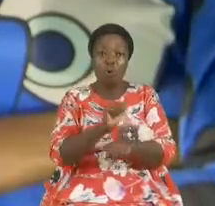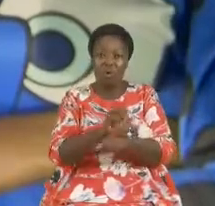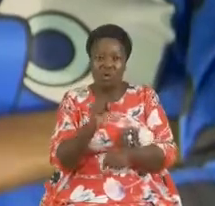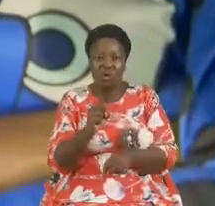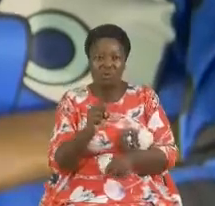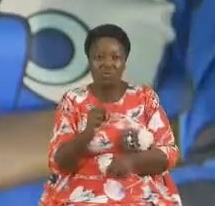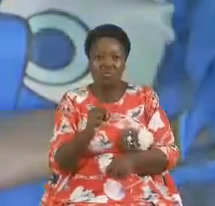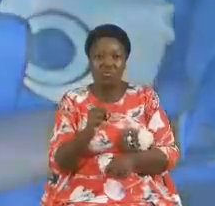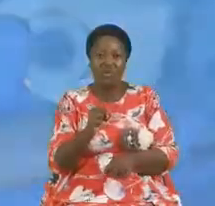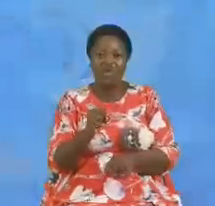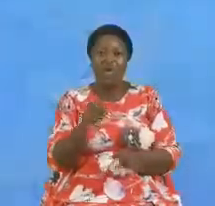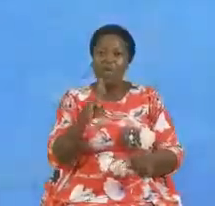mind